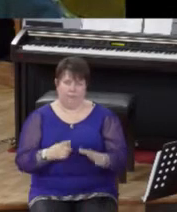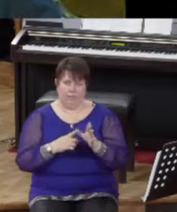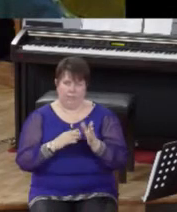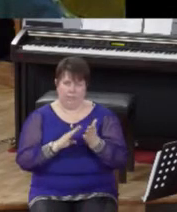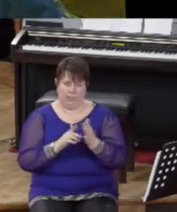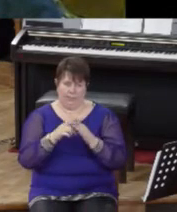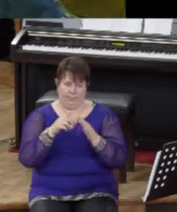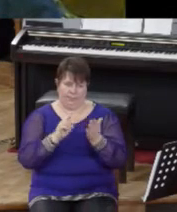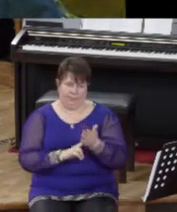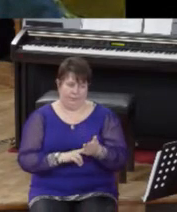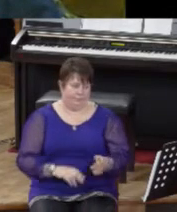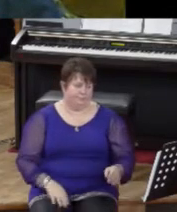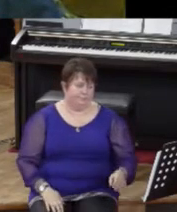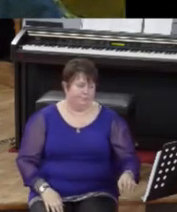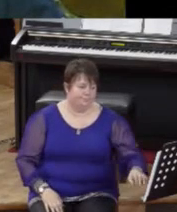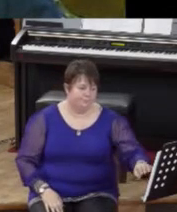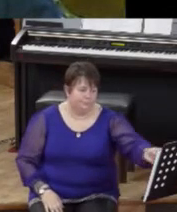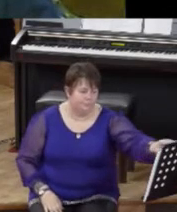Amen.